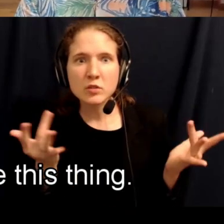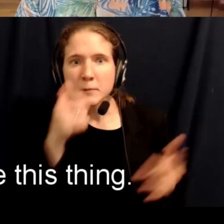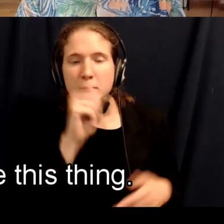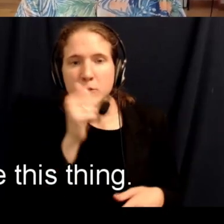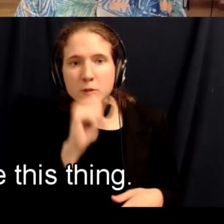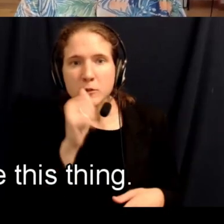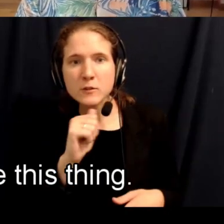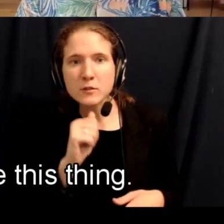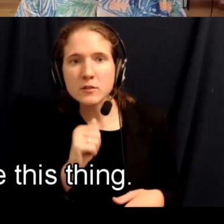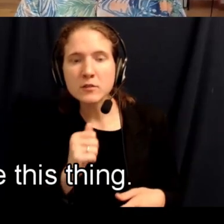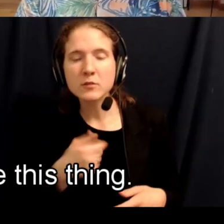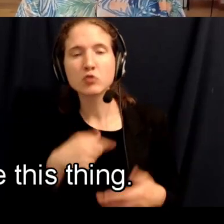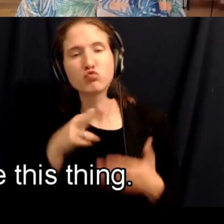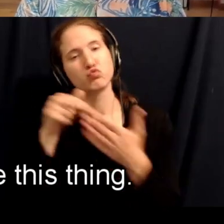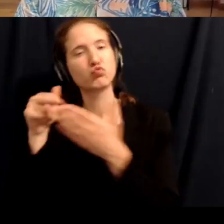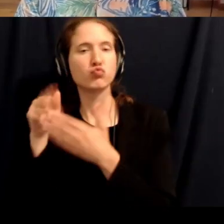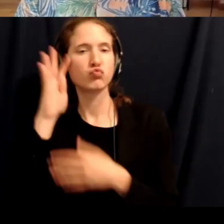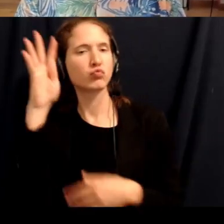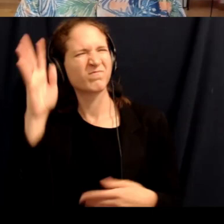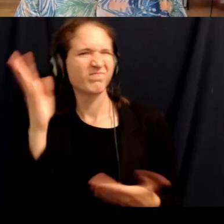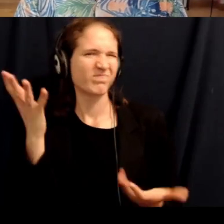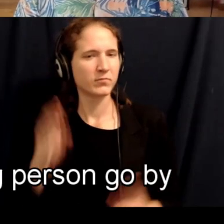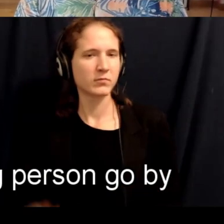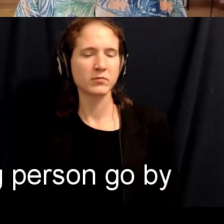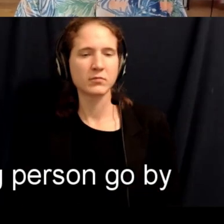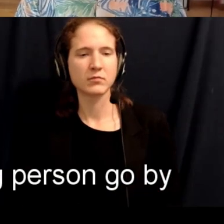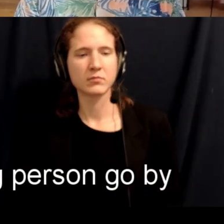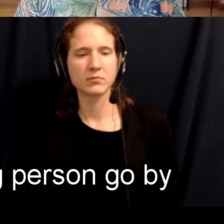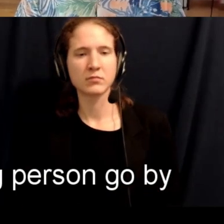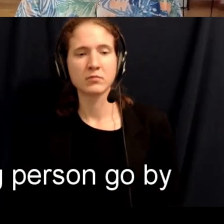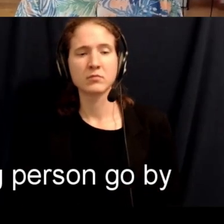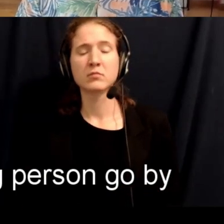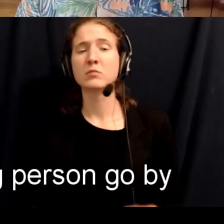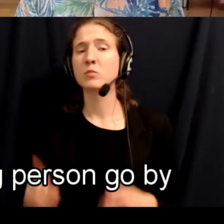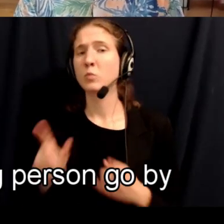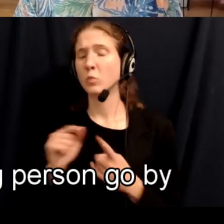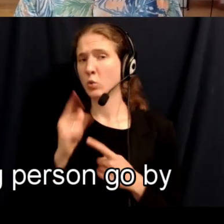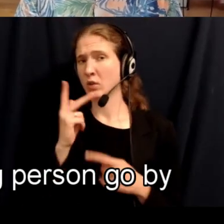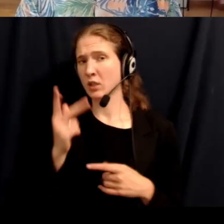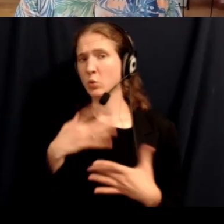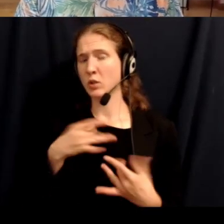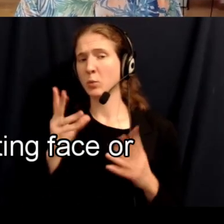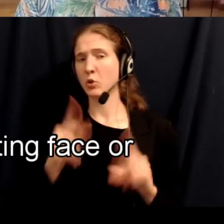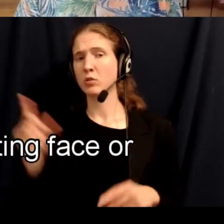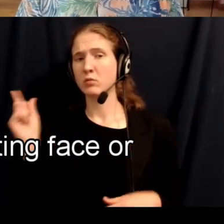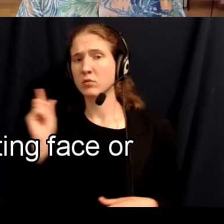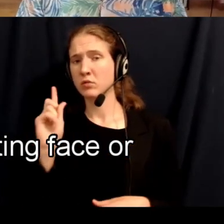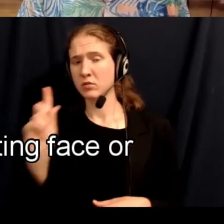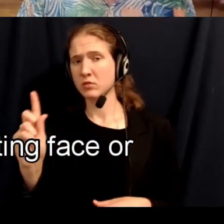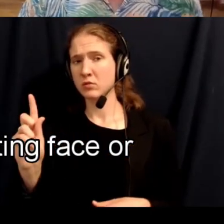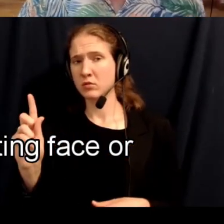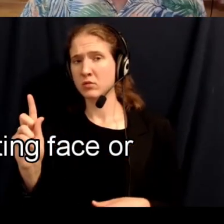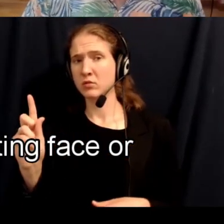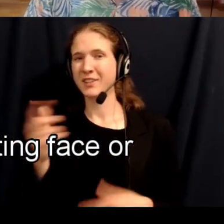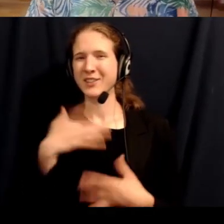have to let me create this thing. When you see an interesting person go by and they have an